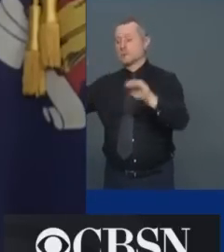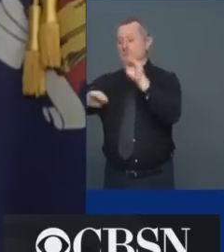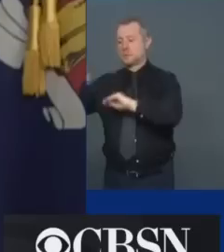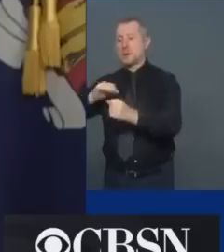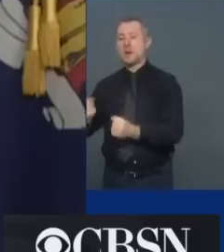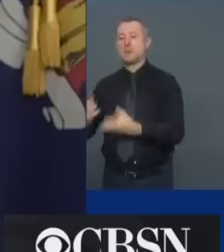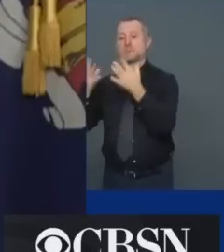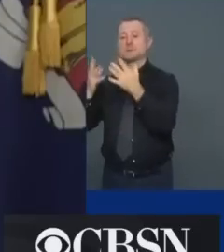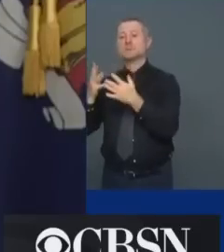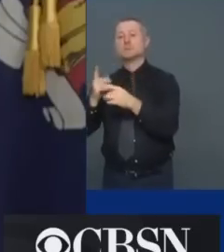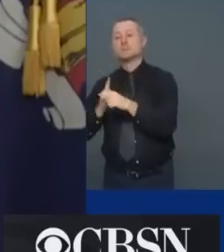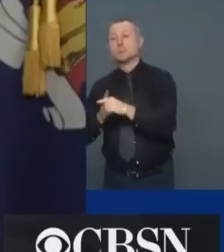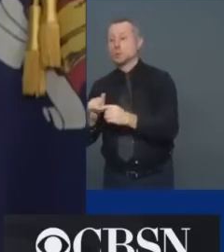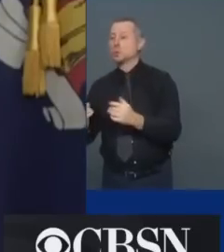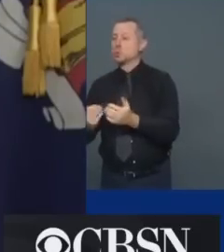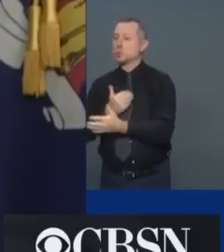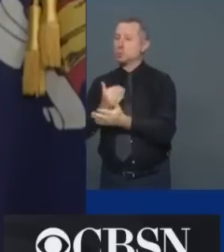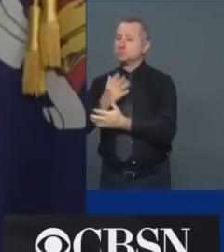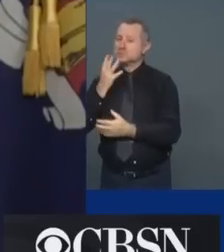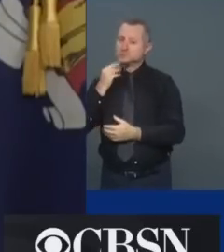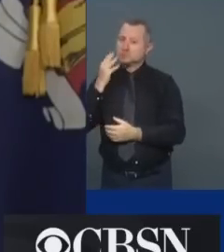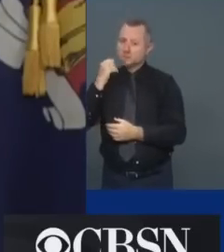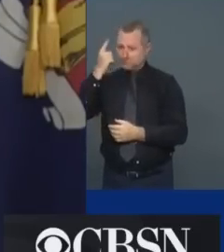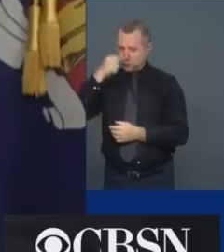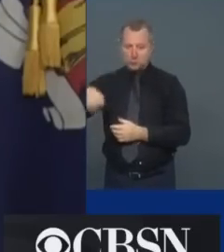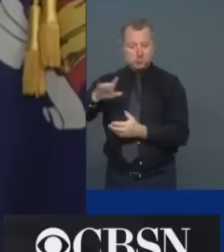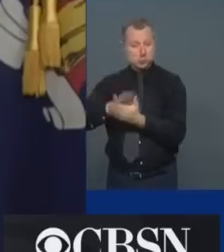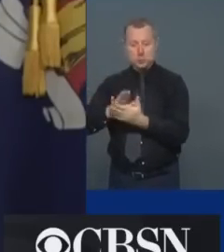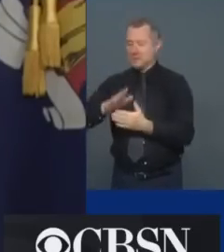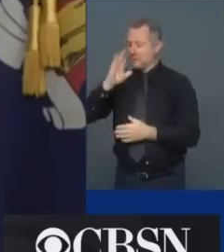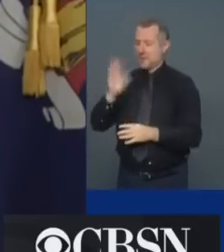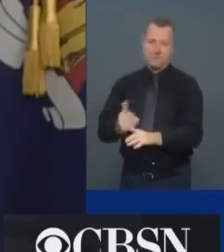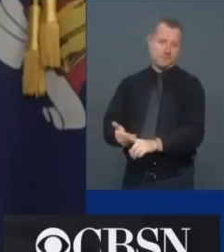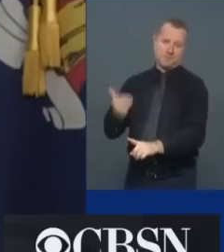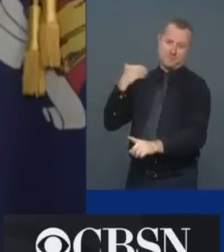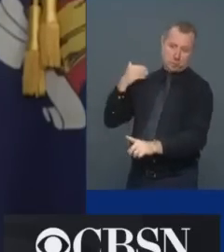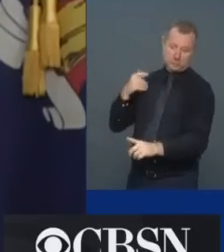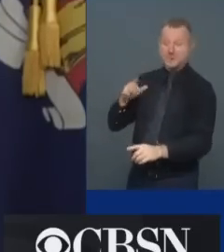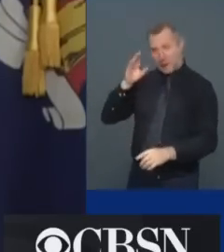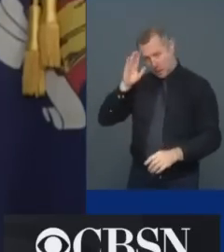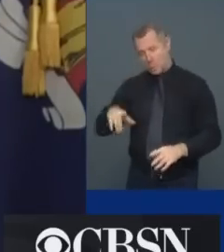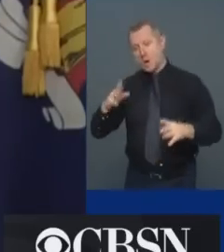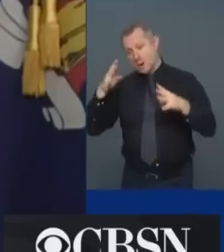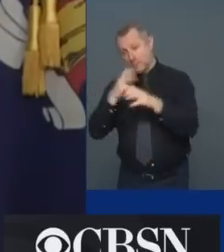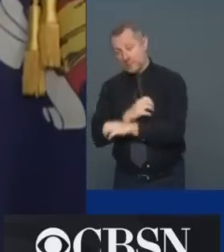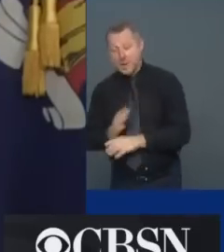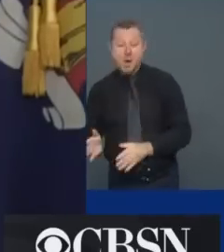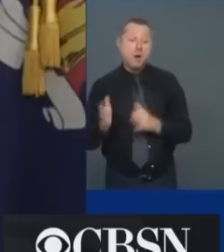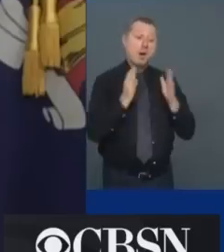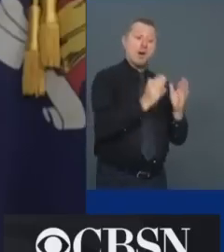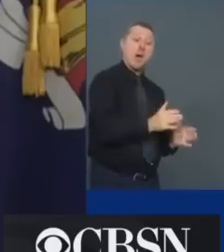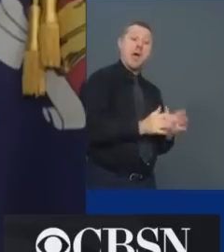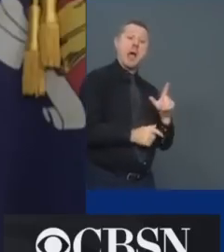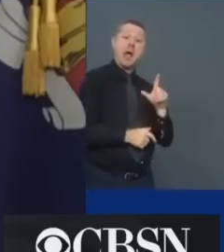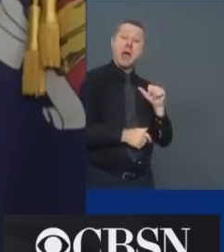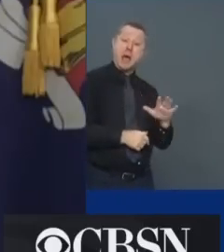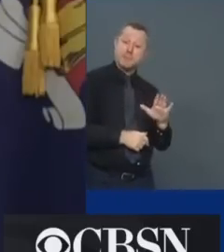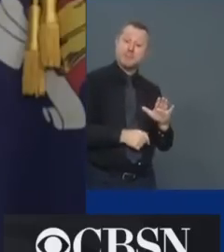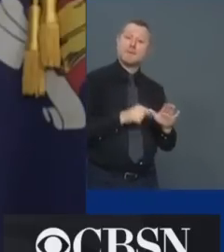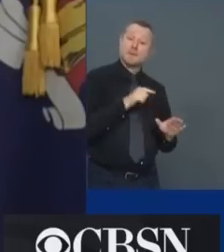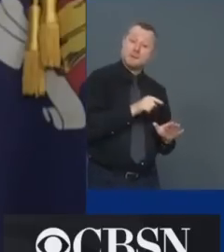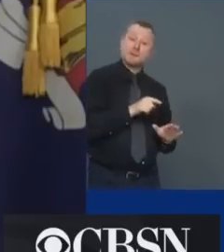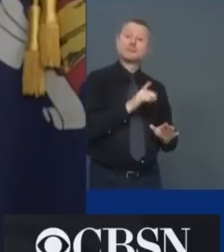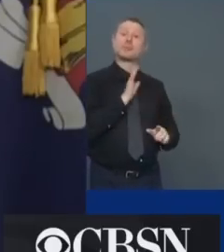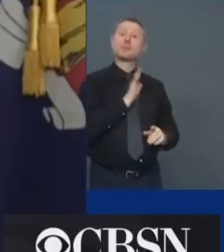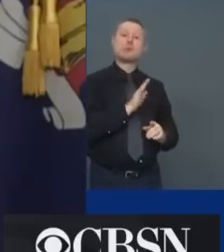one, and the labs. And the labs, that data has to be correct because they are the ones who